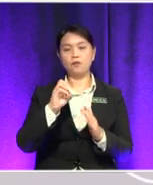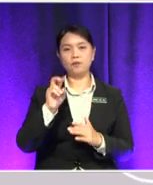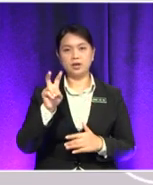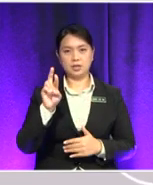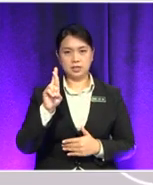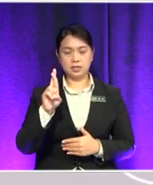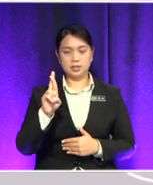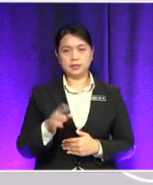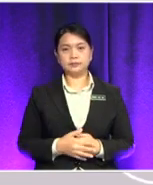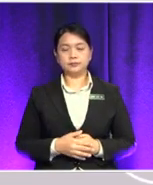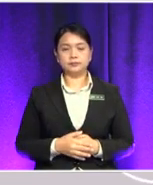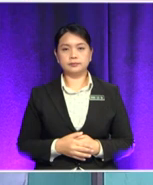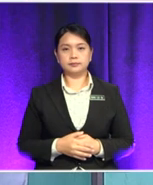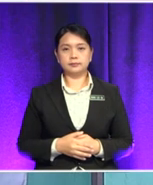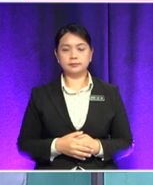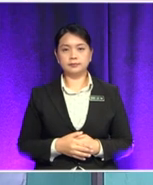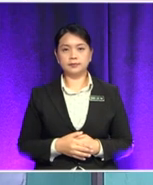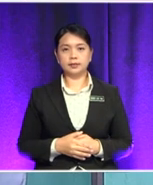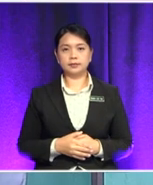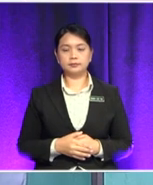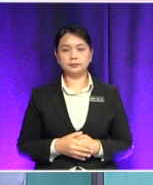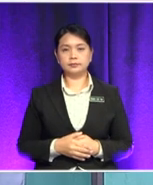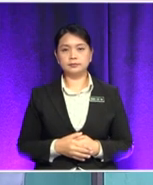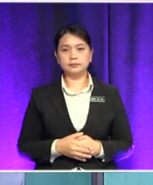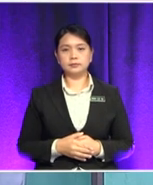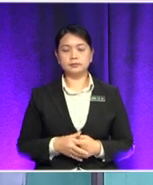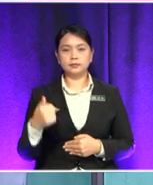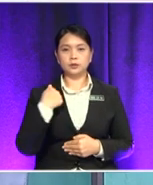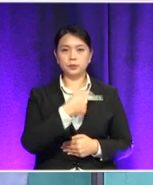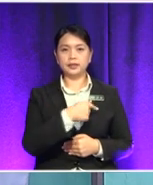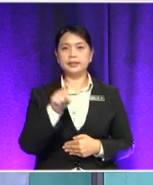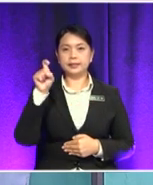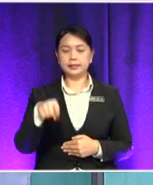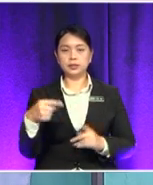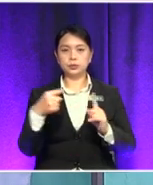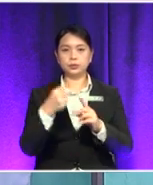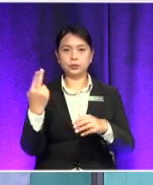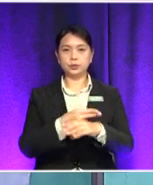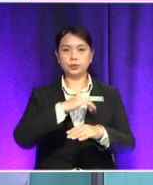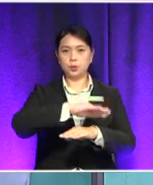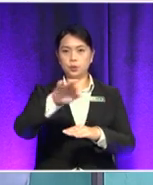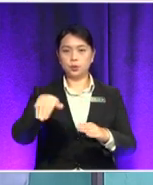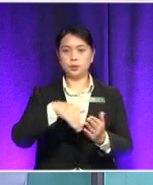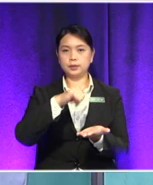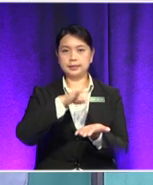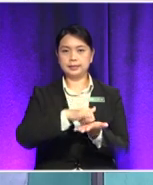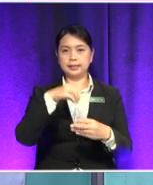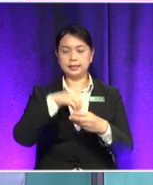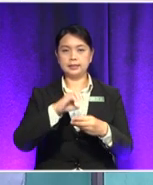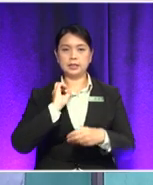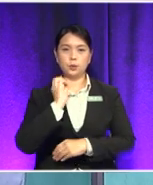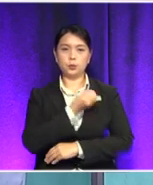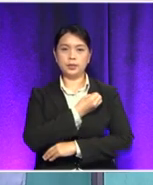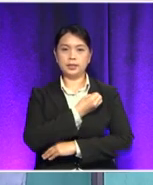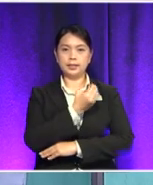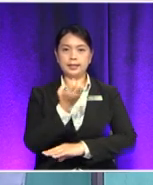connectors. So make sure that we need to use all these in our essay. And last but not